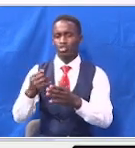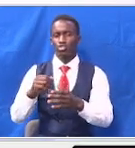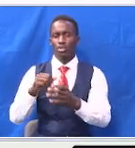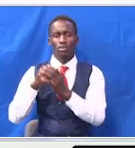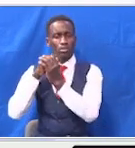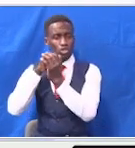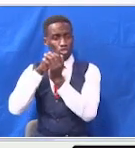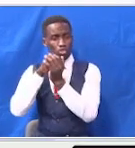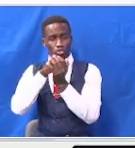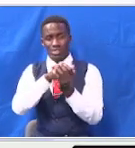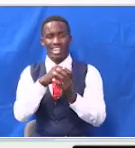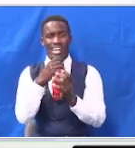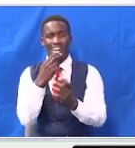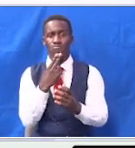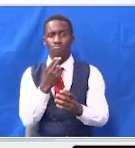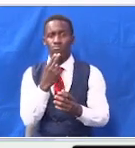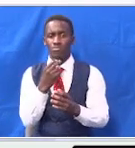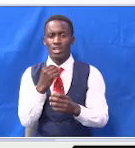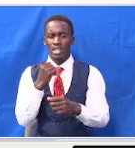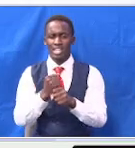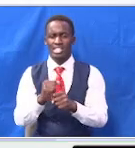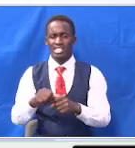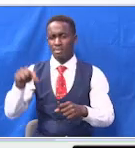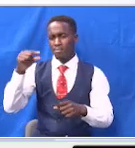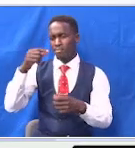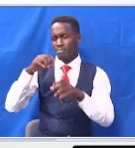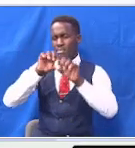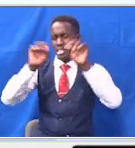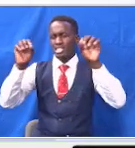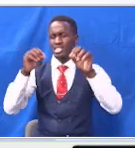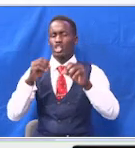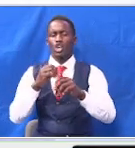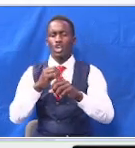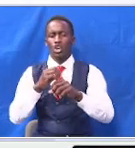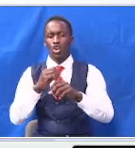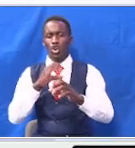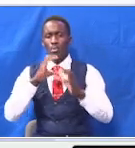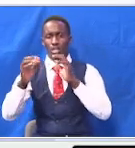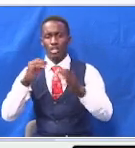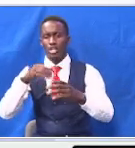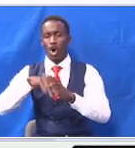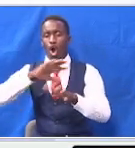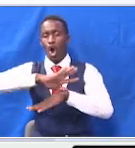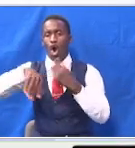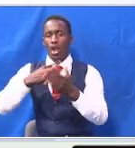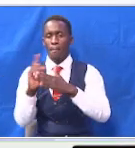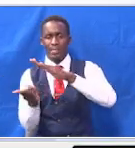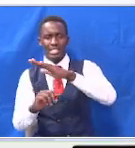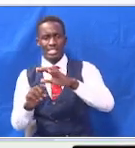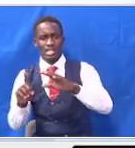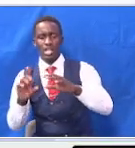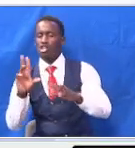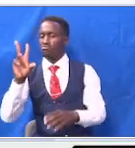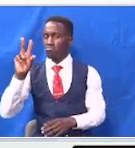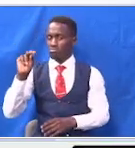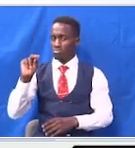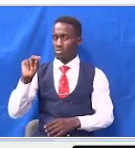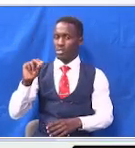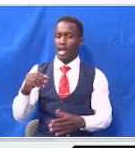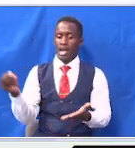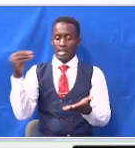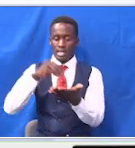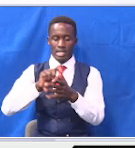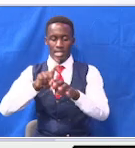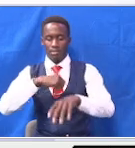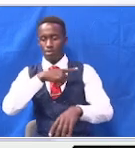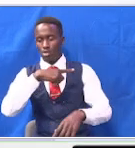Does the president have to go and communicate everything that is happening in every state department or in every ministry? No. And again, when you come